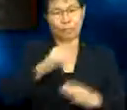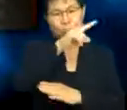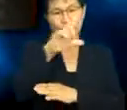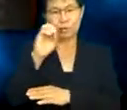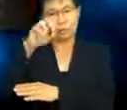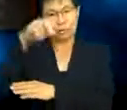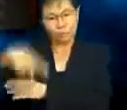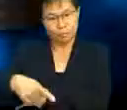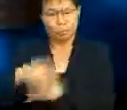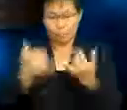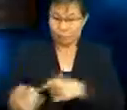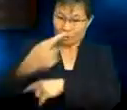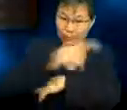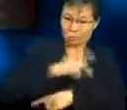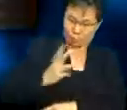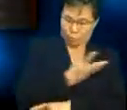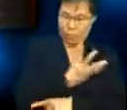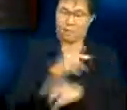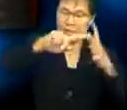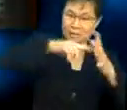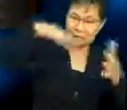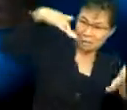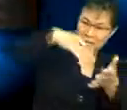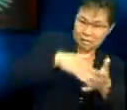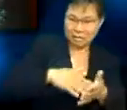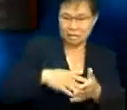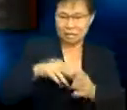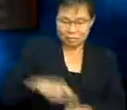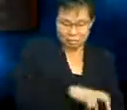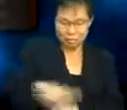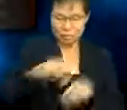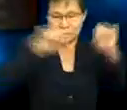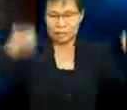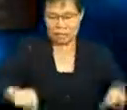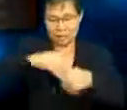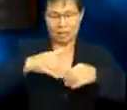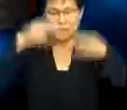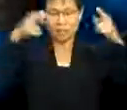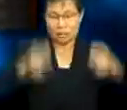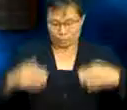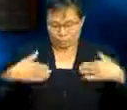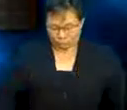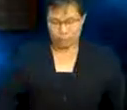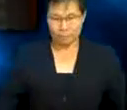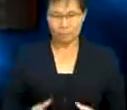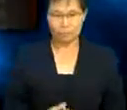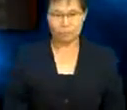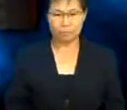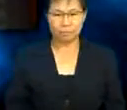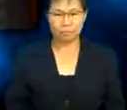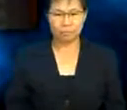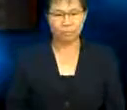Hello, I'm Professor Gloop. Today, we will study the transport system in the human